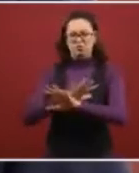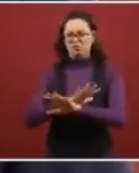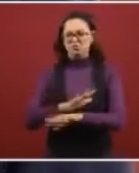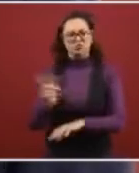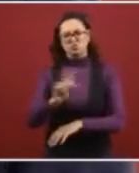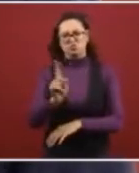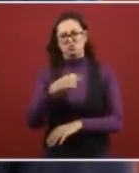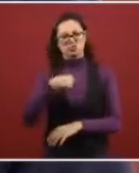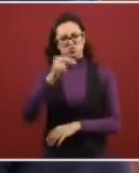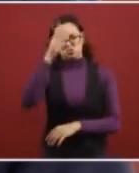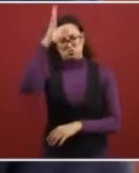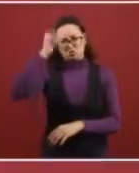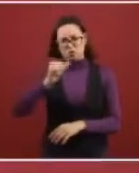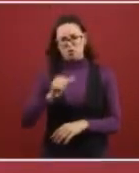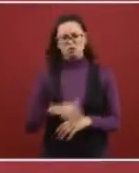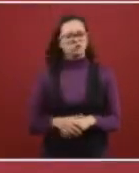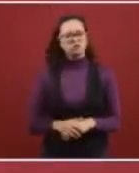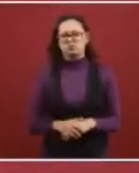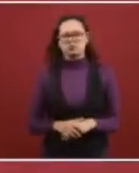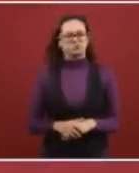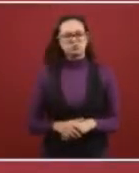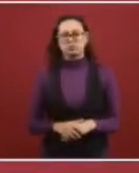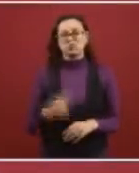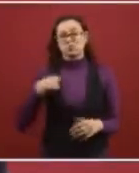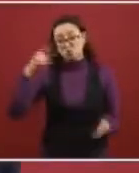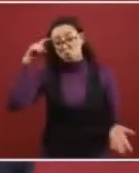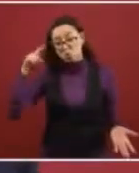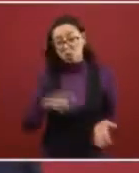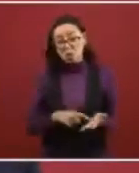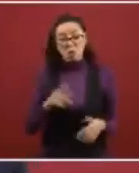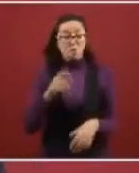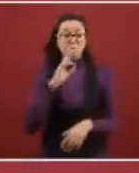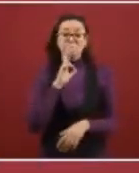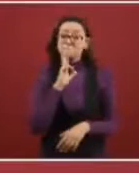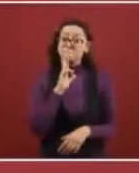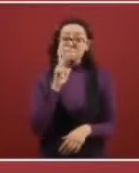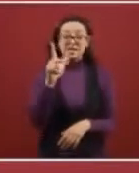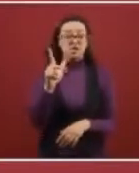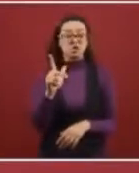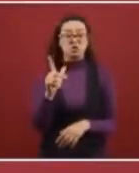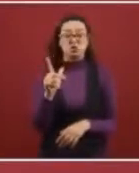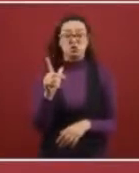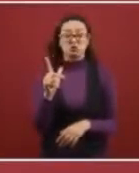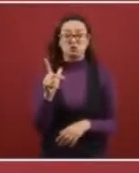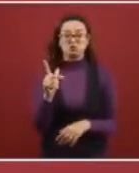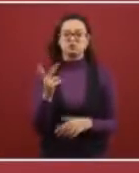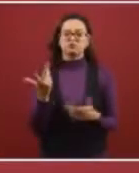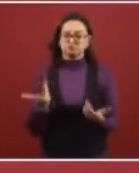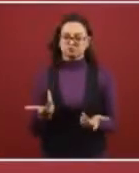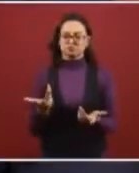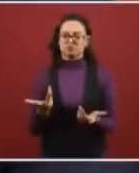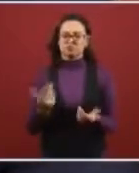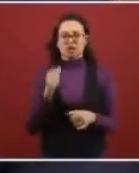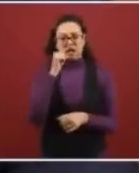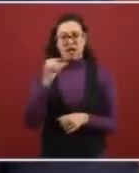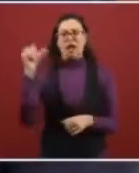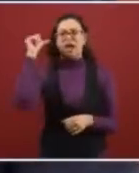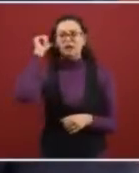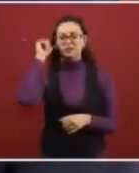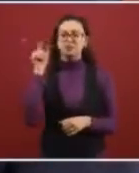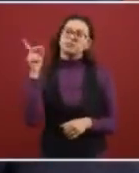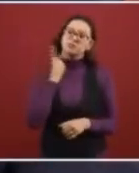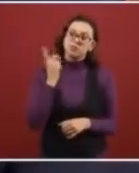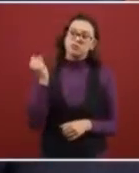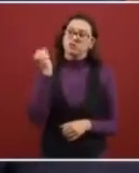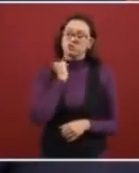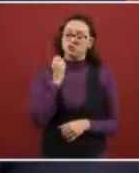con eso. I am not in agreement creo with that. I believe que lo mejor, that the best thing, eso fue lo que les dije ayer a los legisladores, is what I